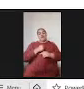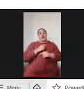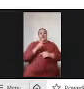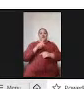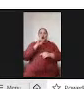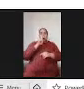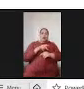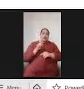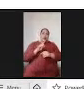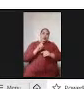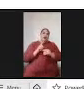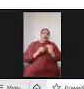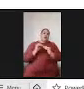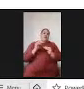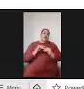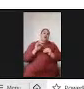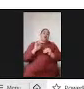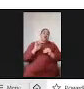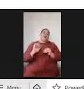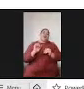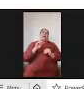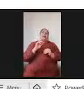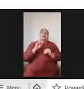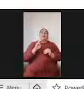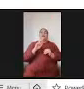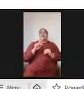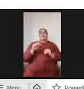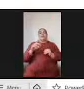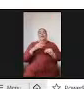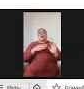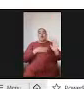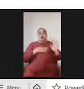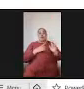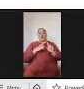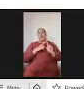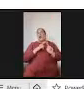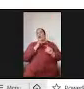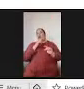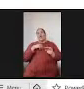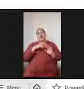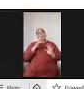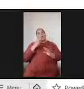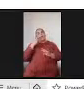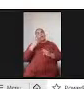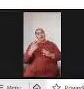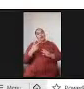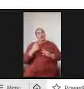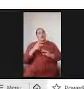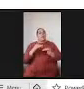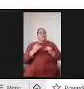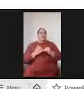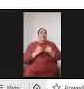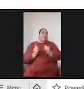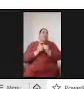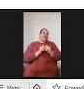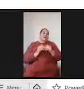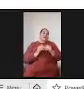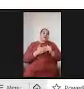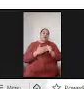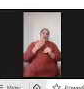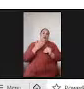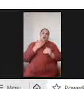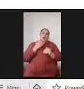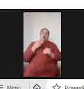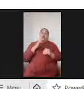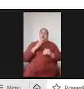build the WCPP's own? And why are we not just looking at sort of partnering with the